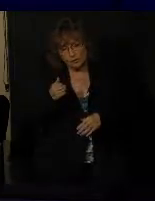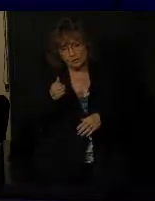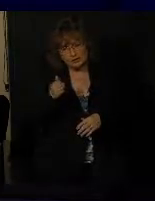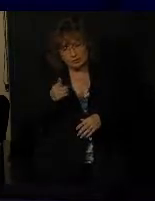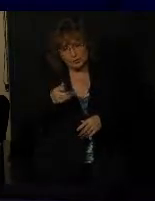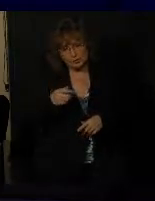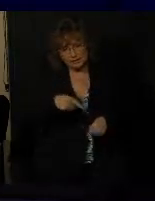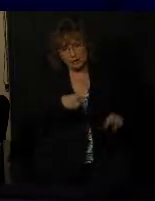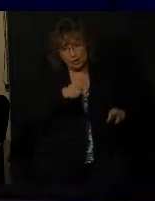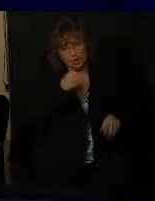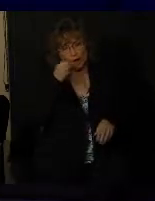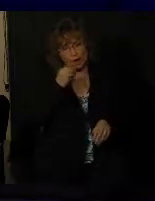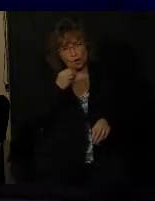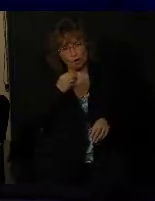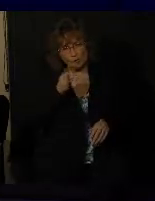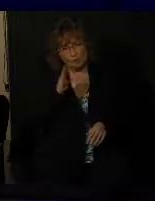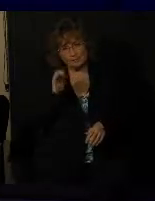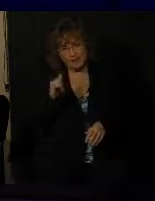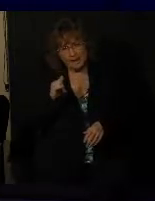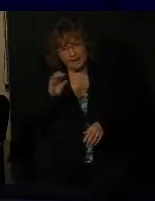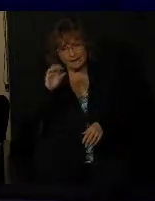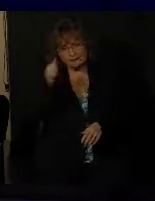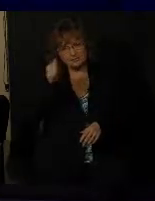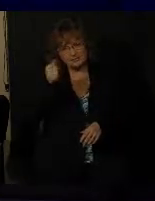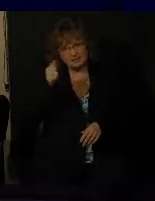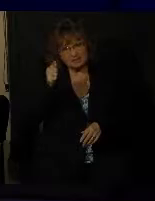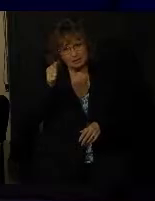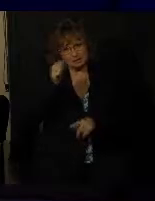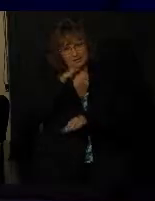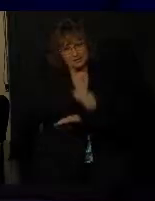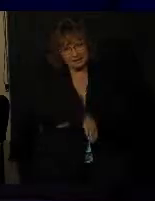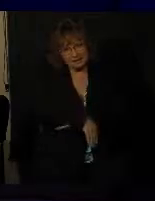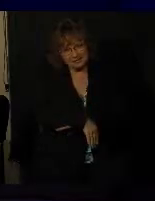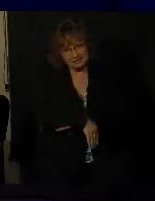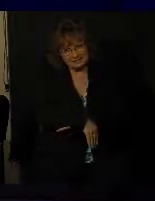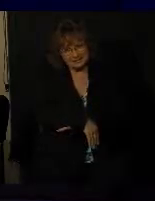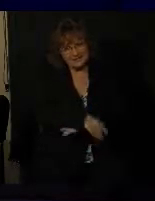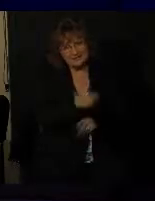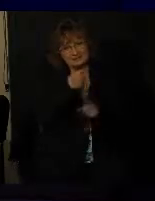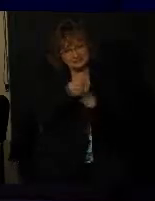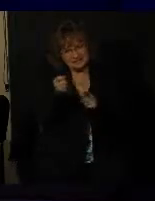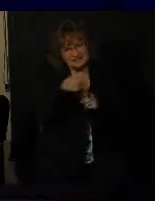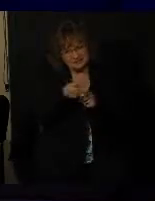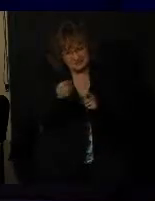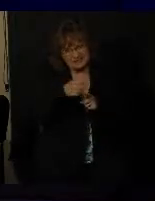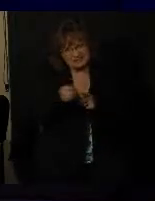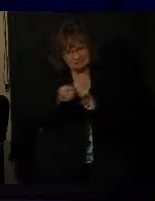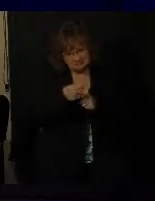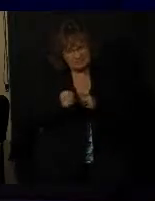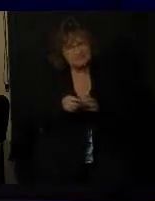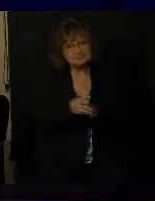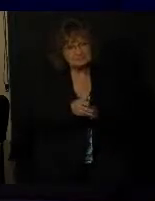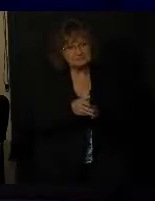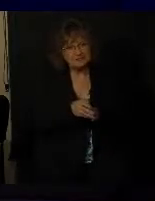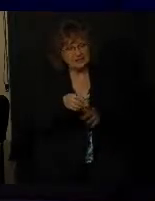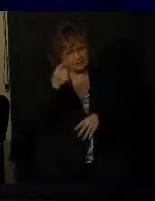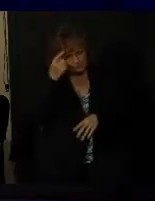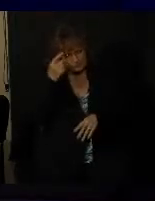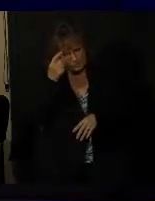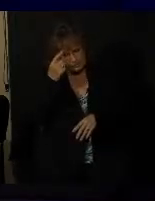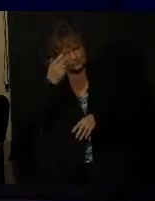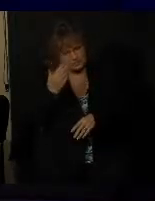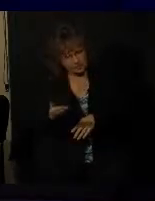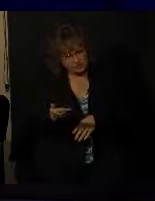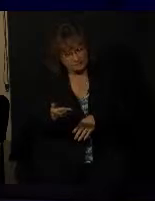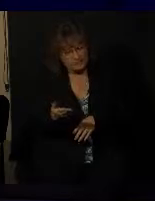I want to do it justice. First of all, thank all of you. Thank Calvary Road Baptist Church, seriously,